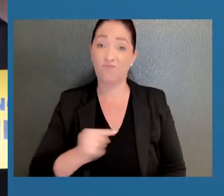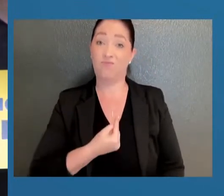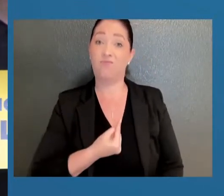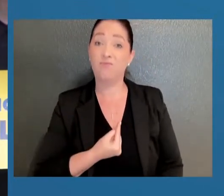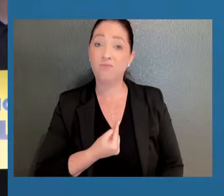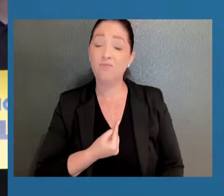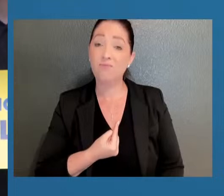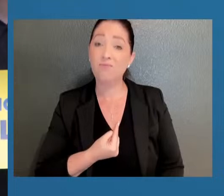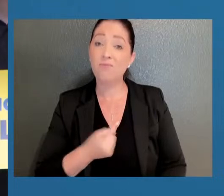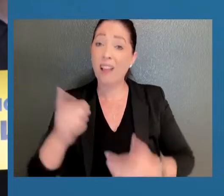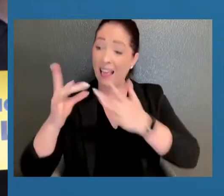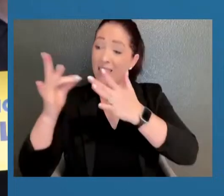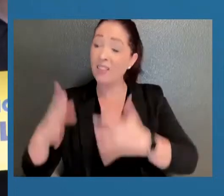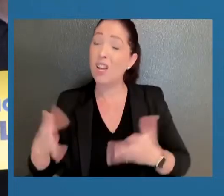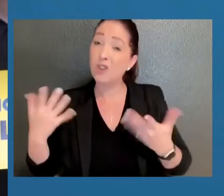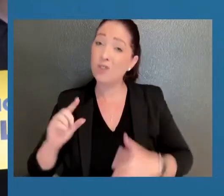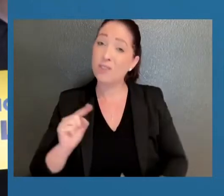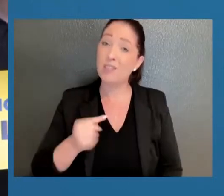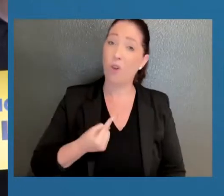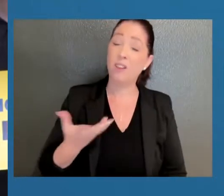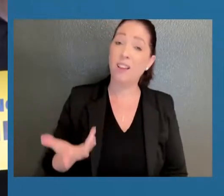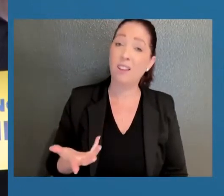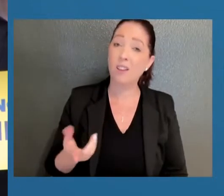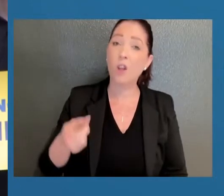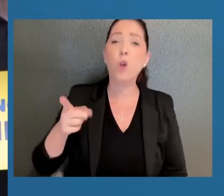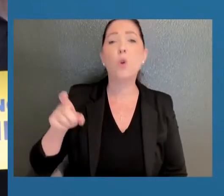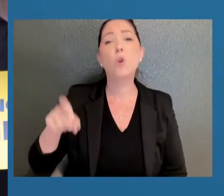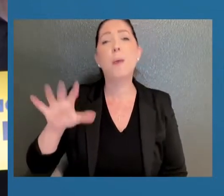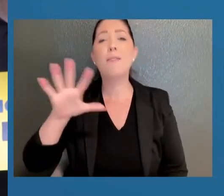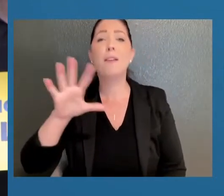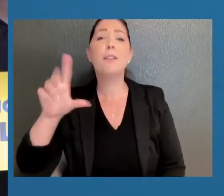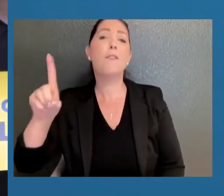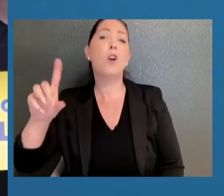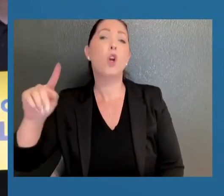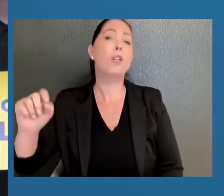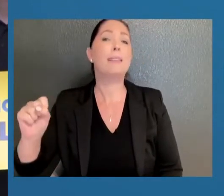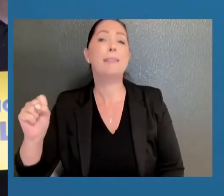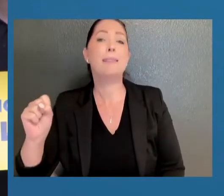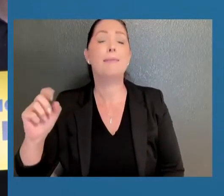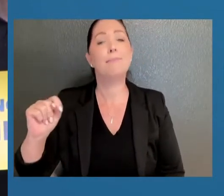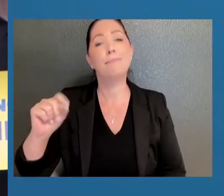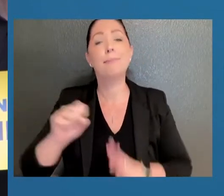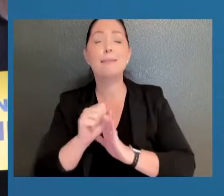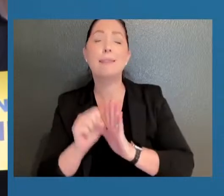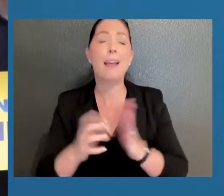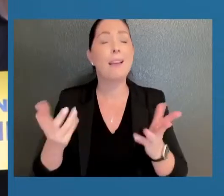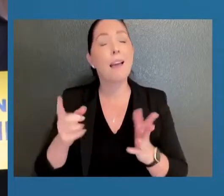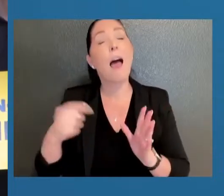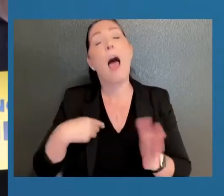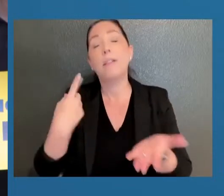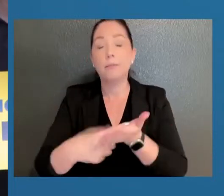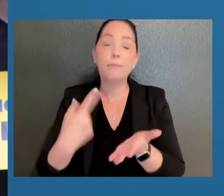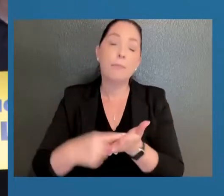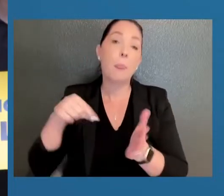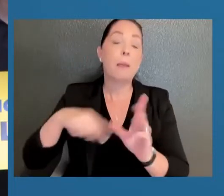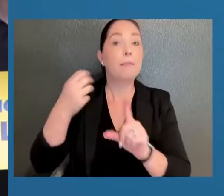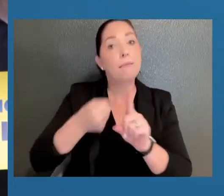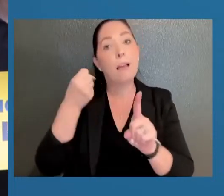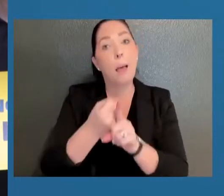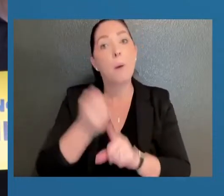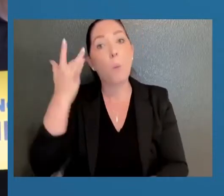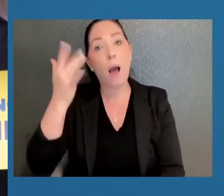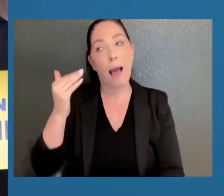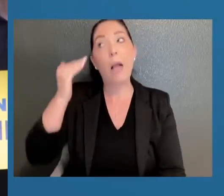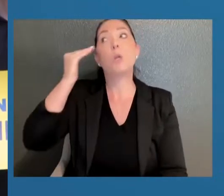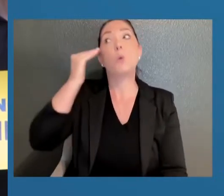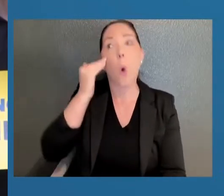leaders and say that you should be the 51st state. I talk about the impact directly on Western New York because I know it's real. I